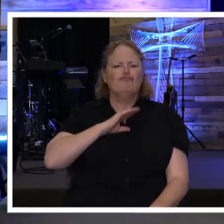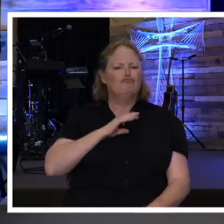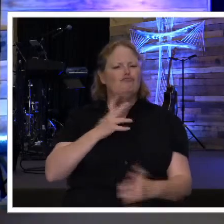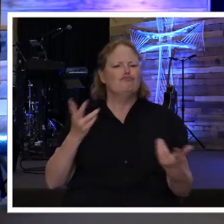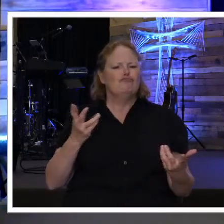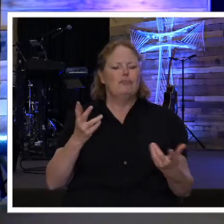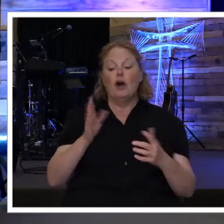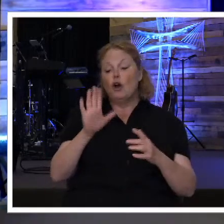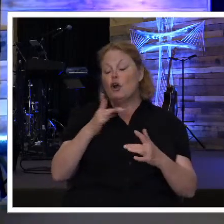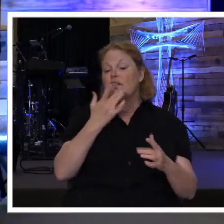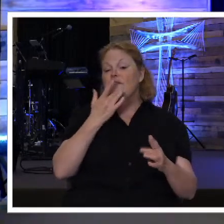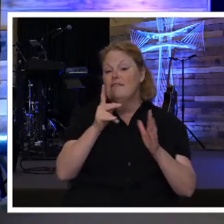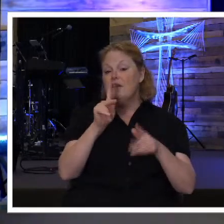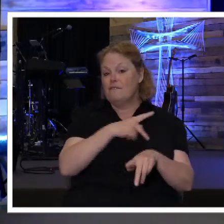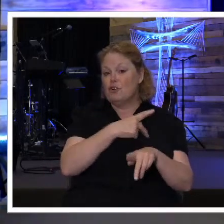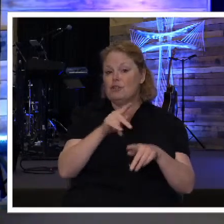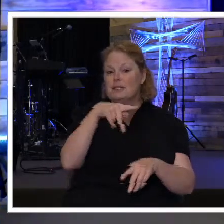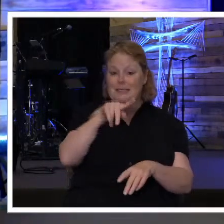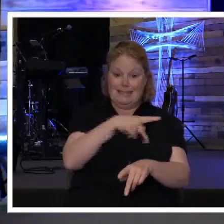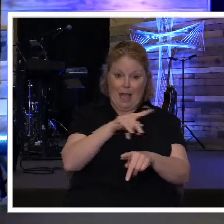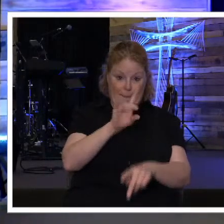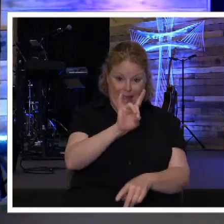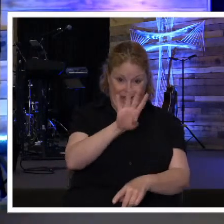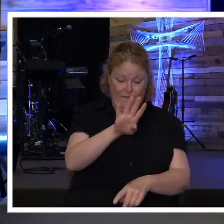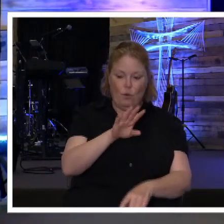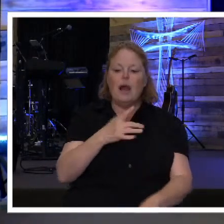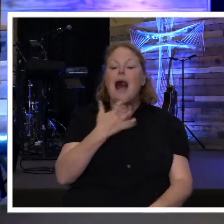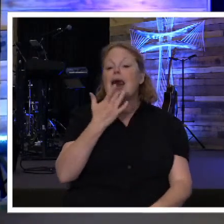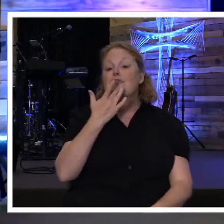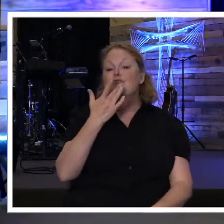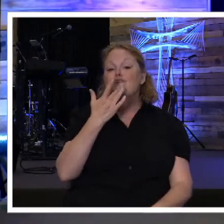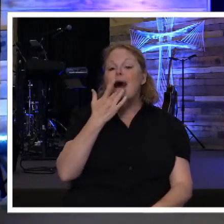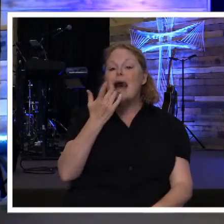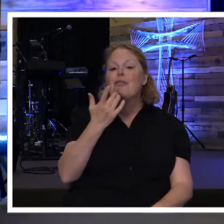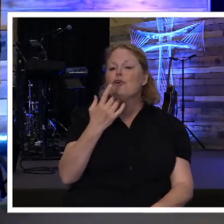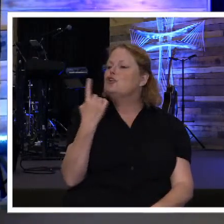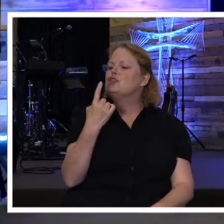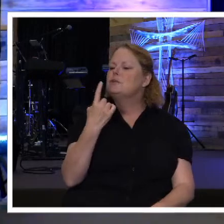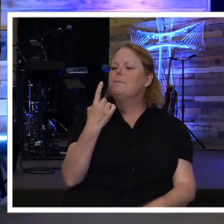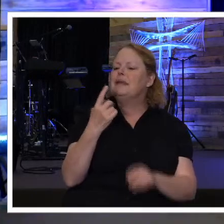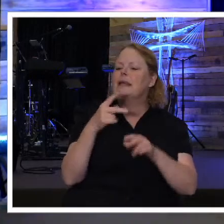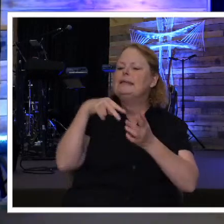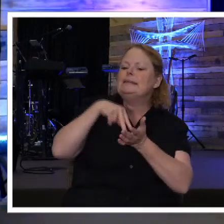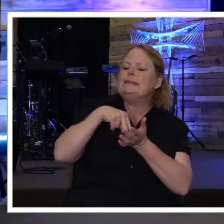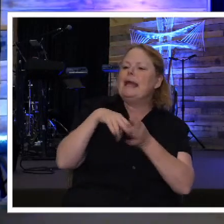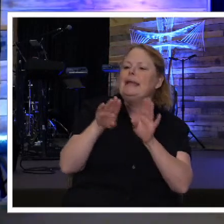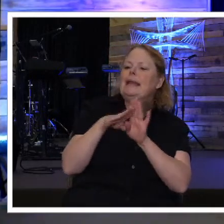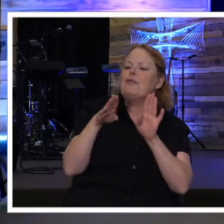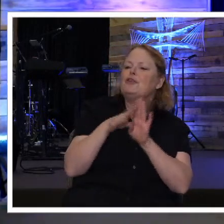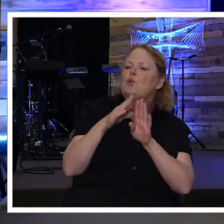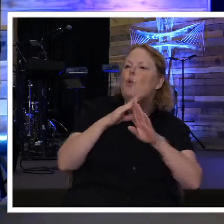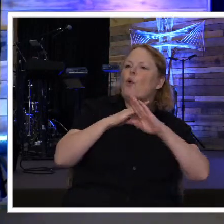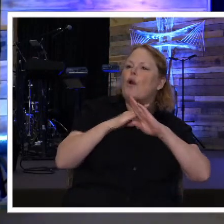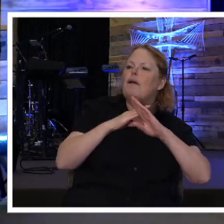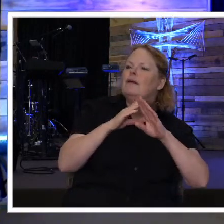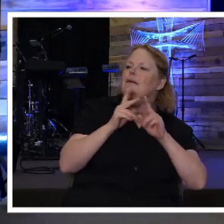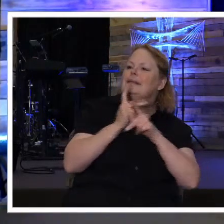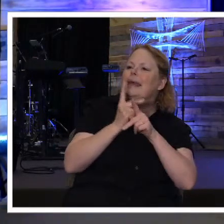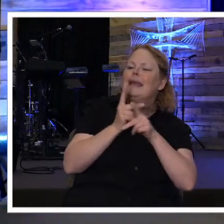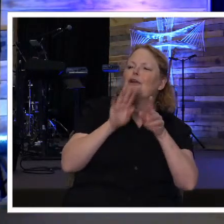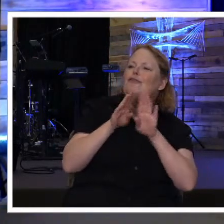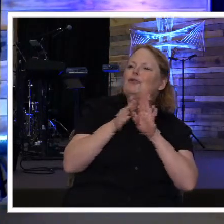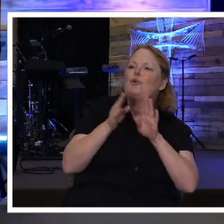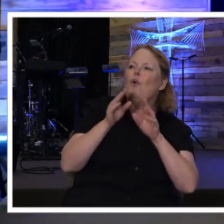in Psalm 84:10, which says this: "I would rather be a doorkeeper in the house of my God than dwell in